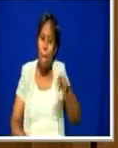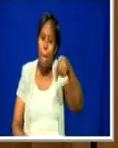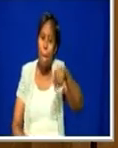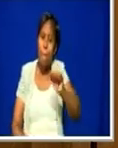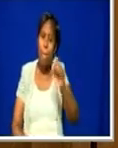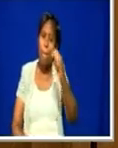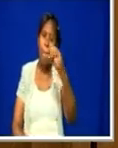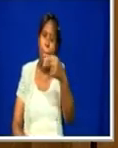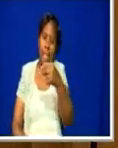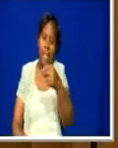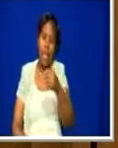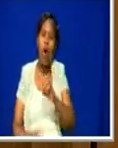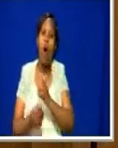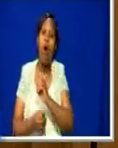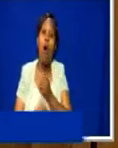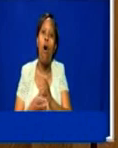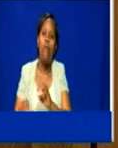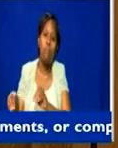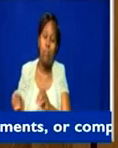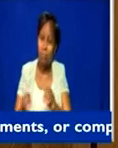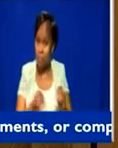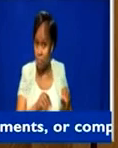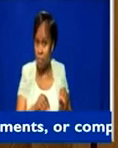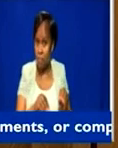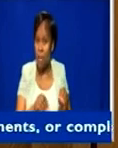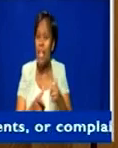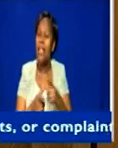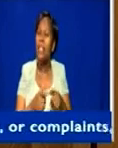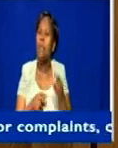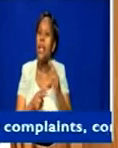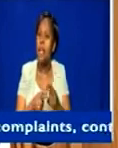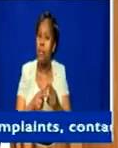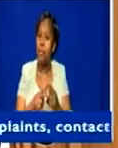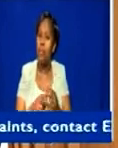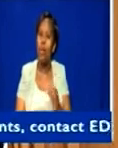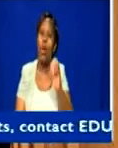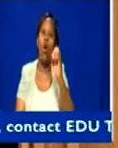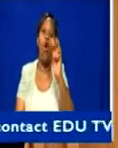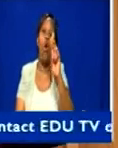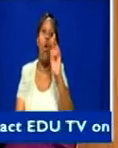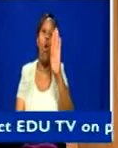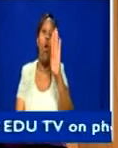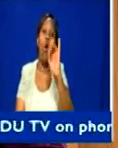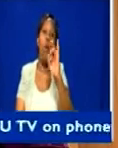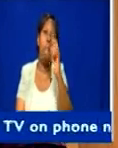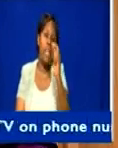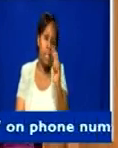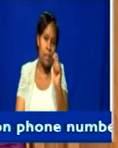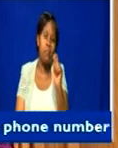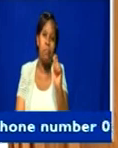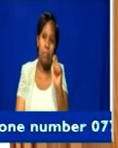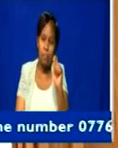its own path of movement. Oh. And that path of movement is the one that we refer to as an orbit. An orbit. An orbit.